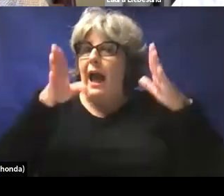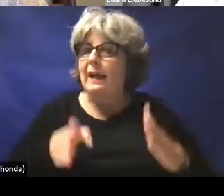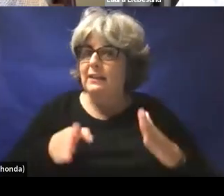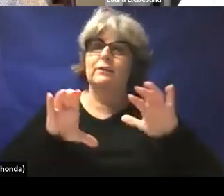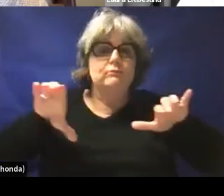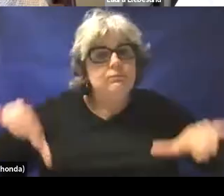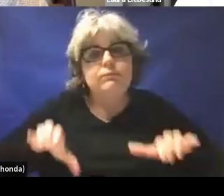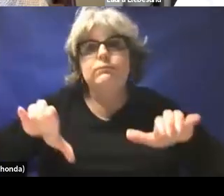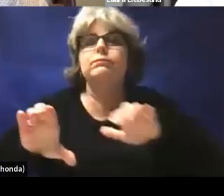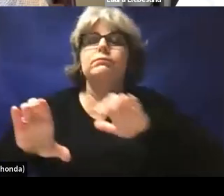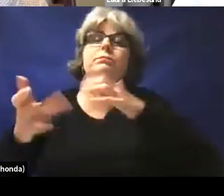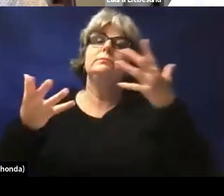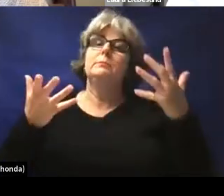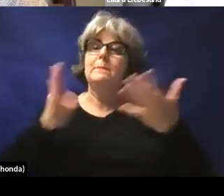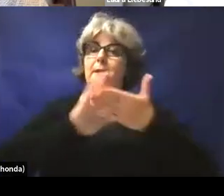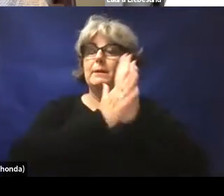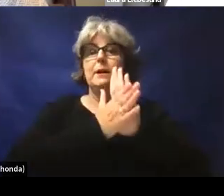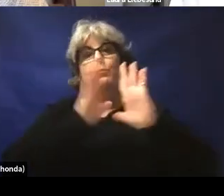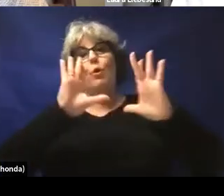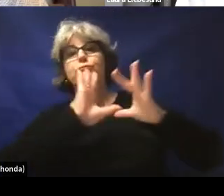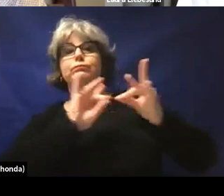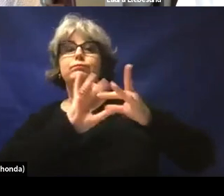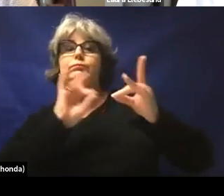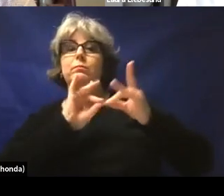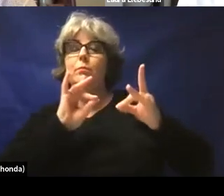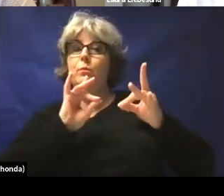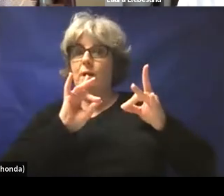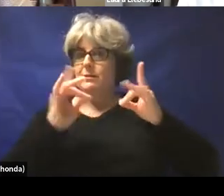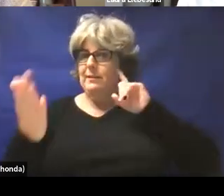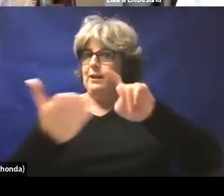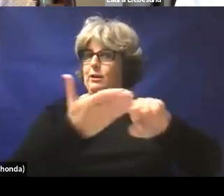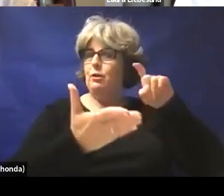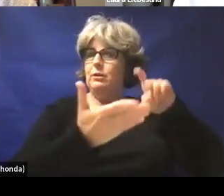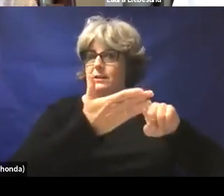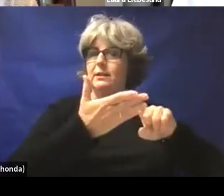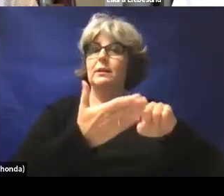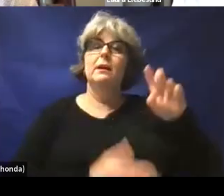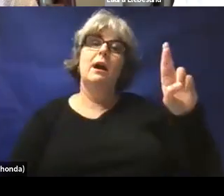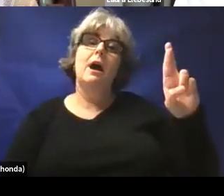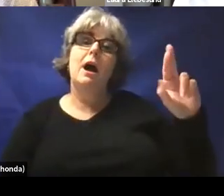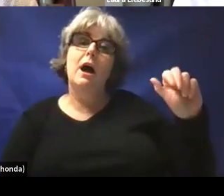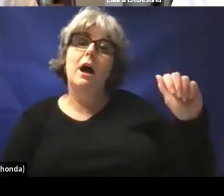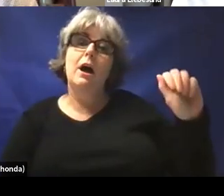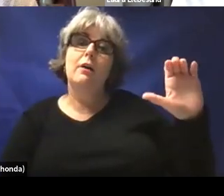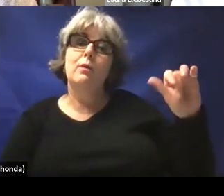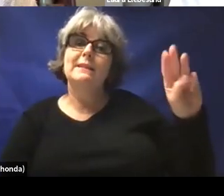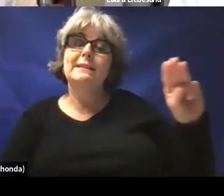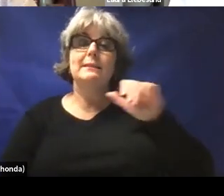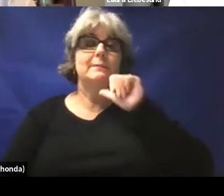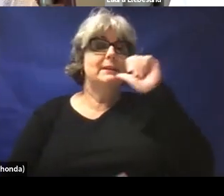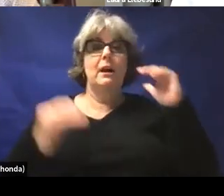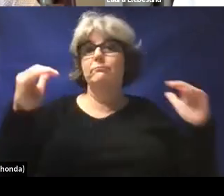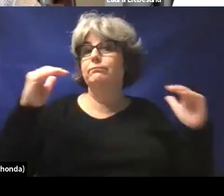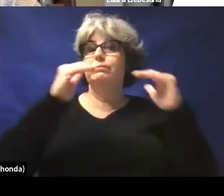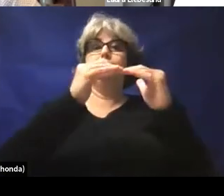or so. They became more vocal about the racism and inequalities in the industry and how things have not been okay for a very